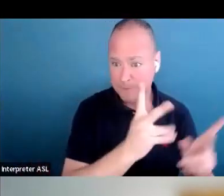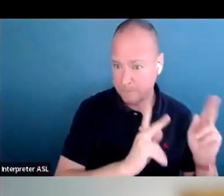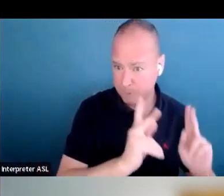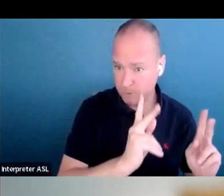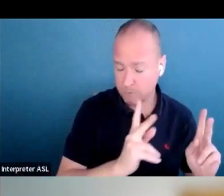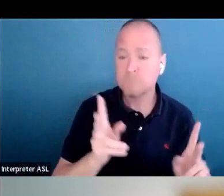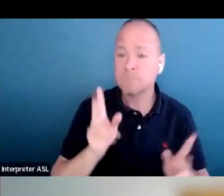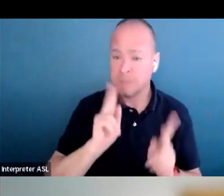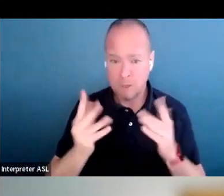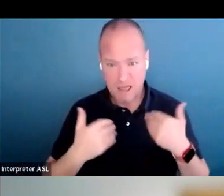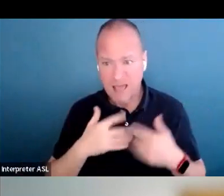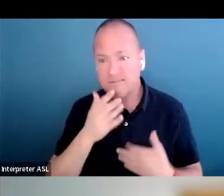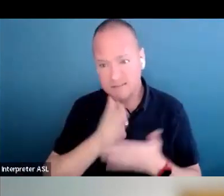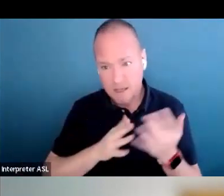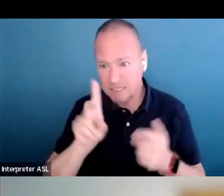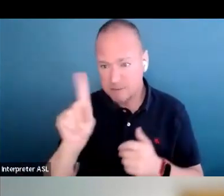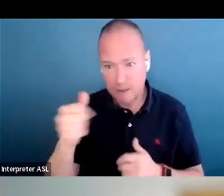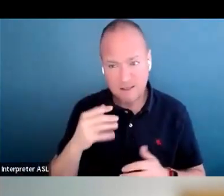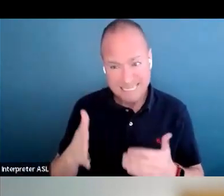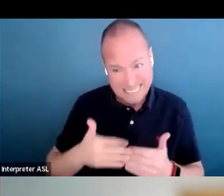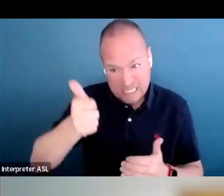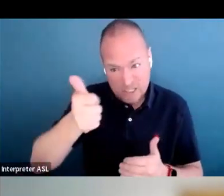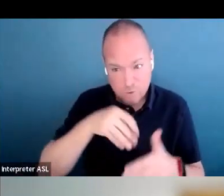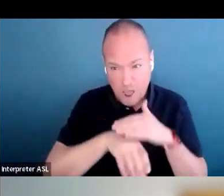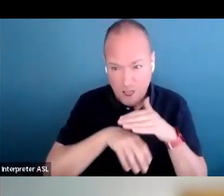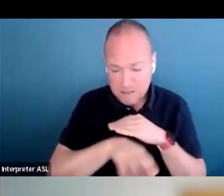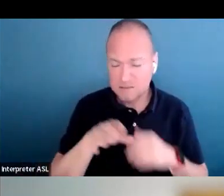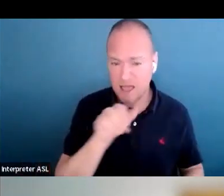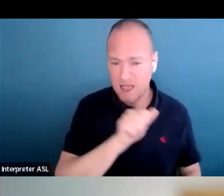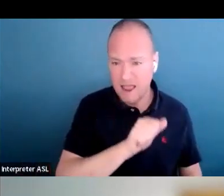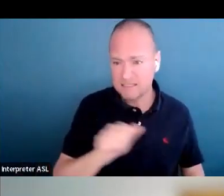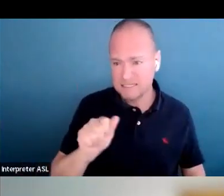an easier time accessing AAC than others?